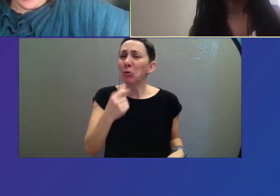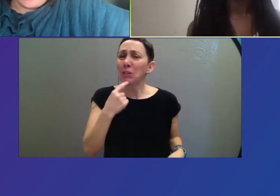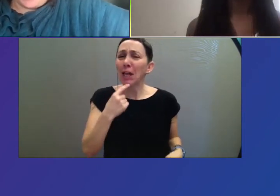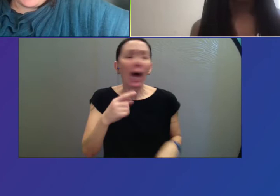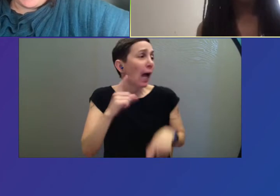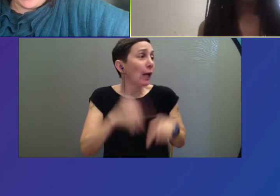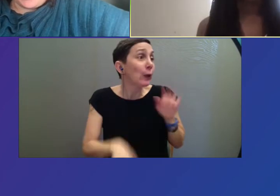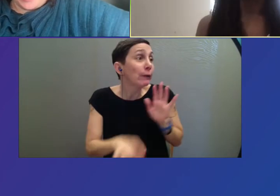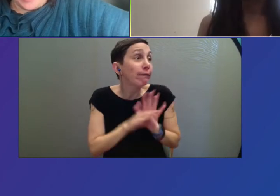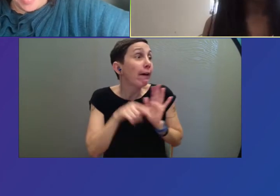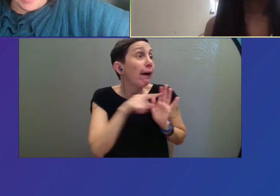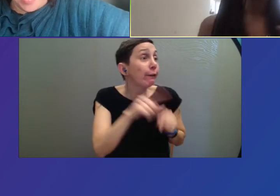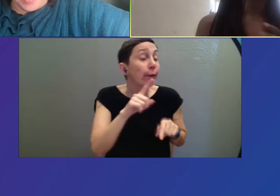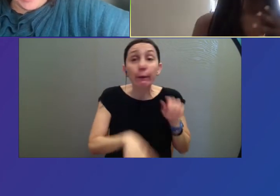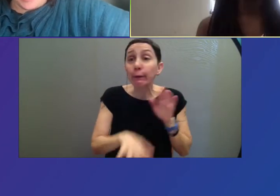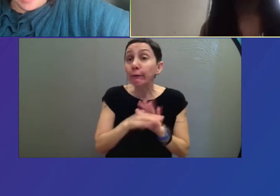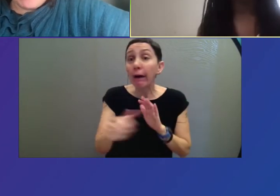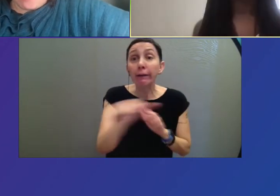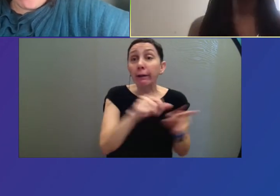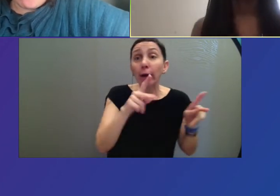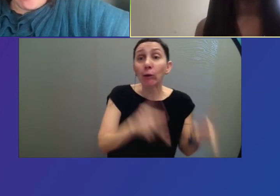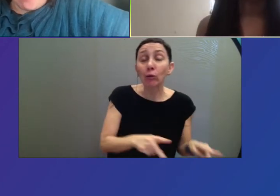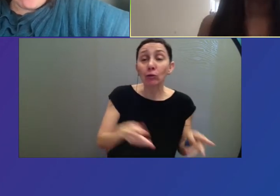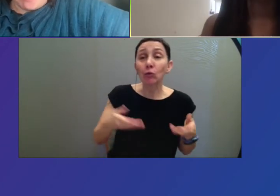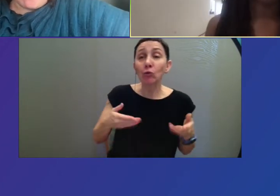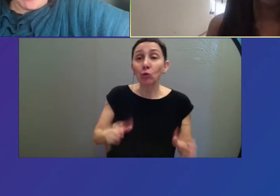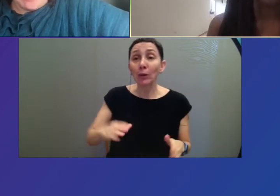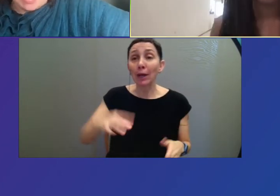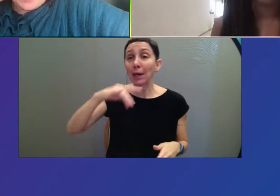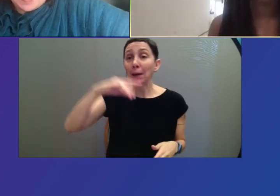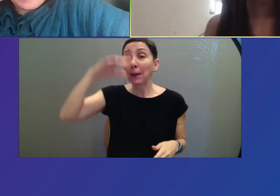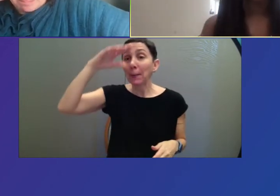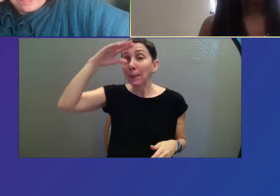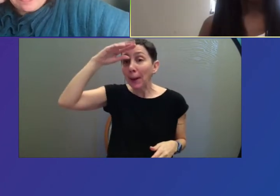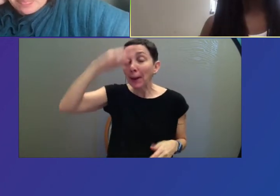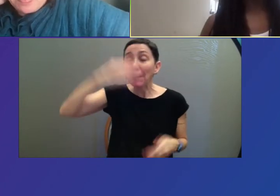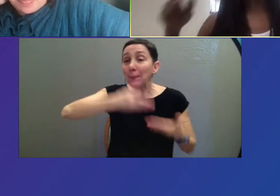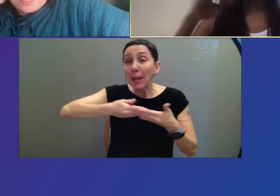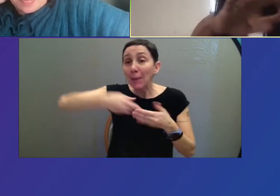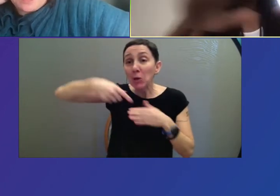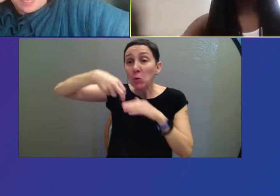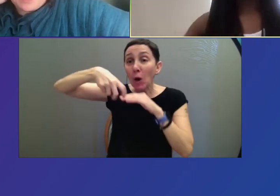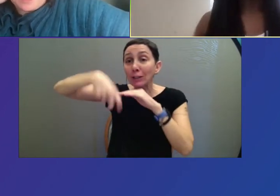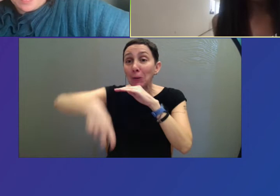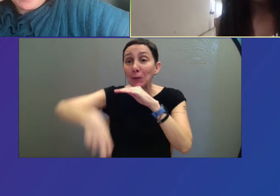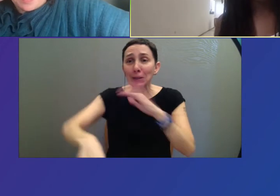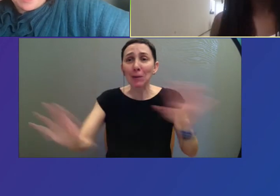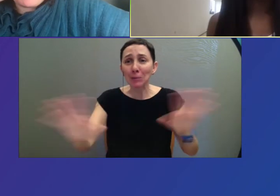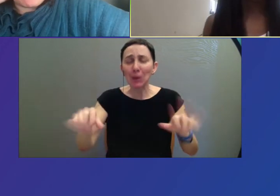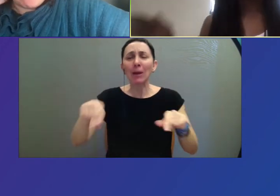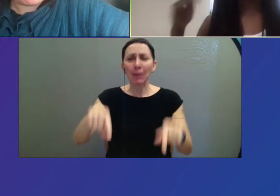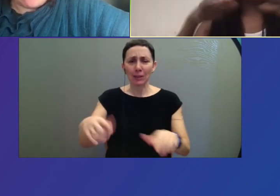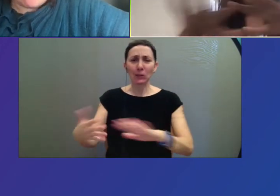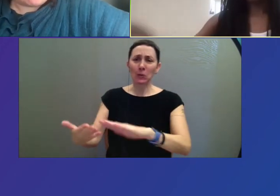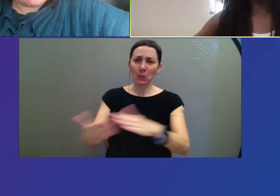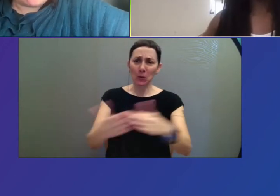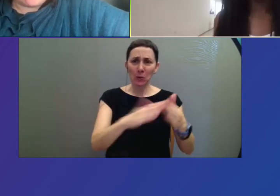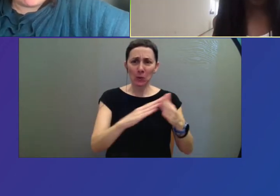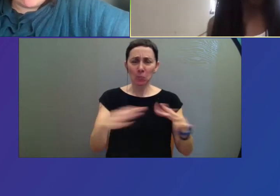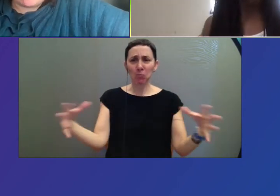couldn't find someone else, and so you let him walk down the steps. Like, this community,